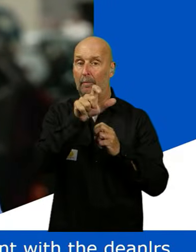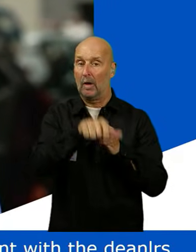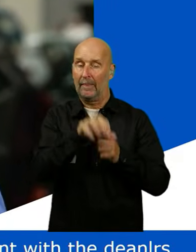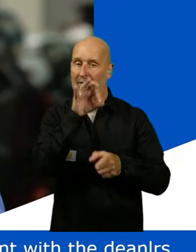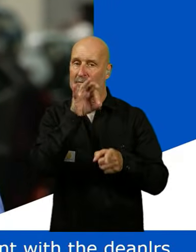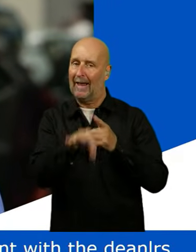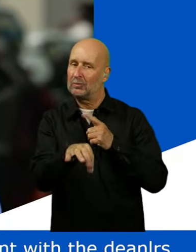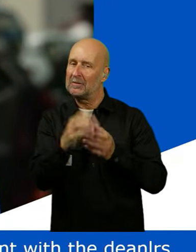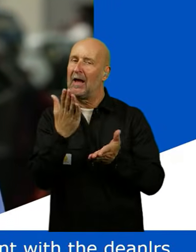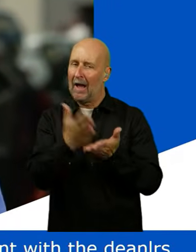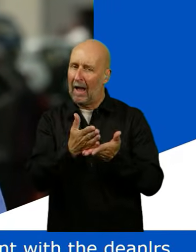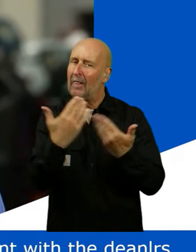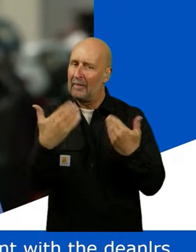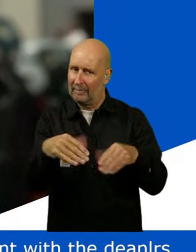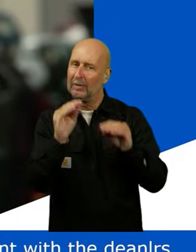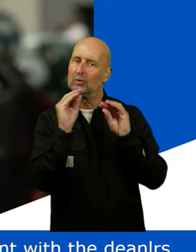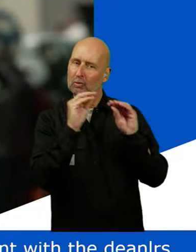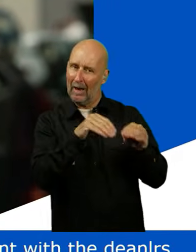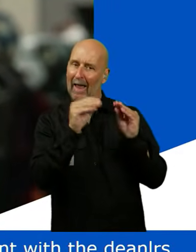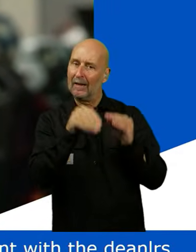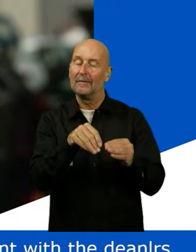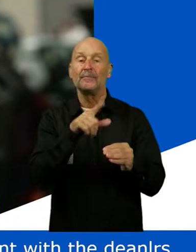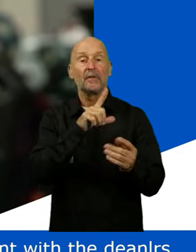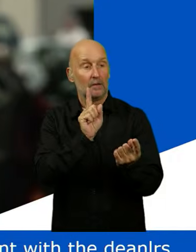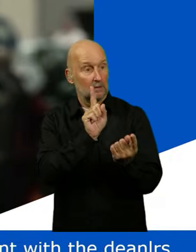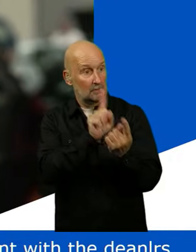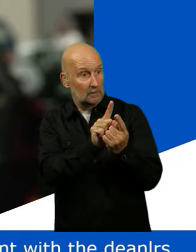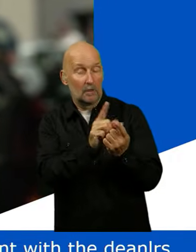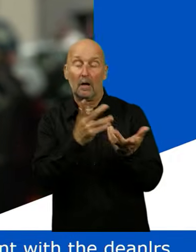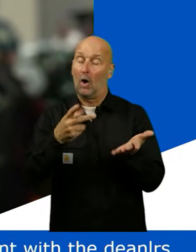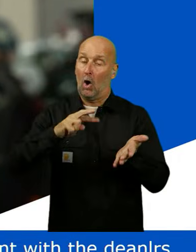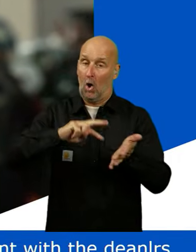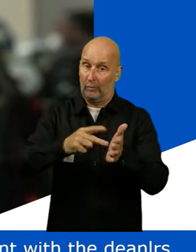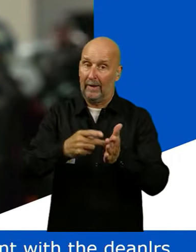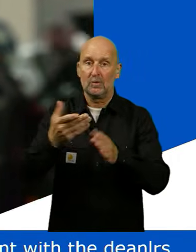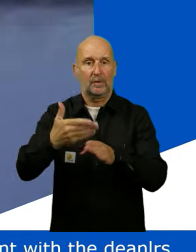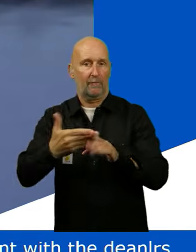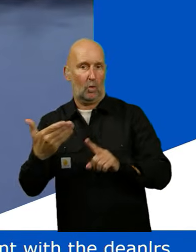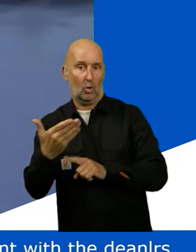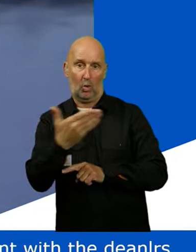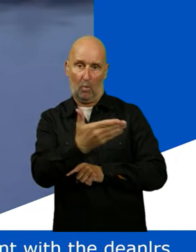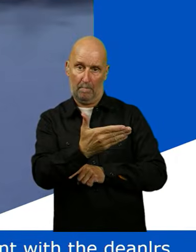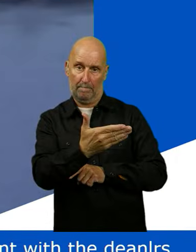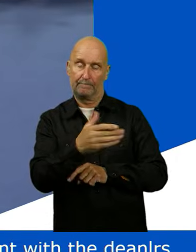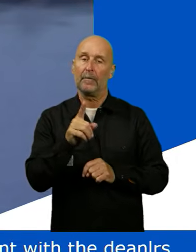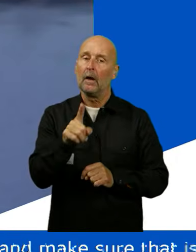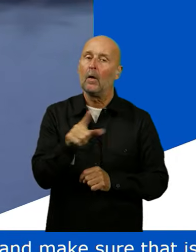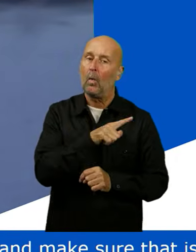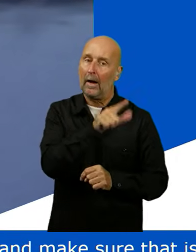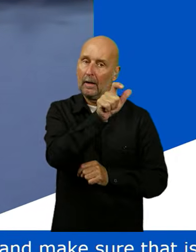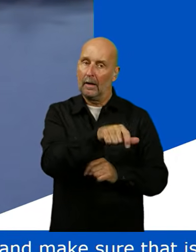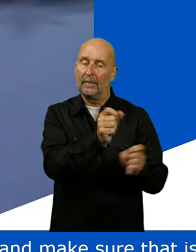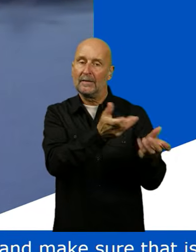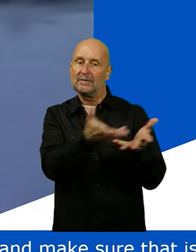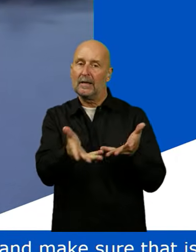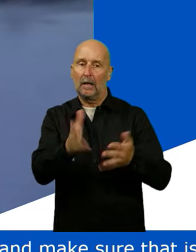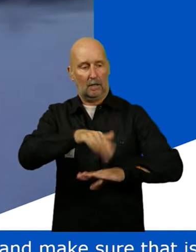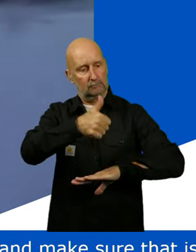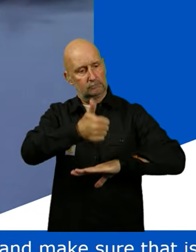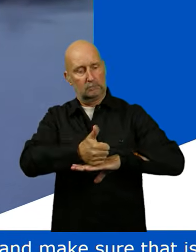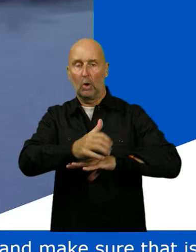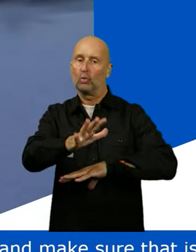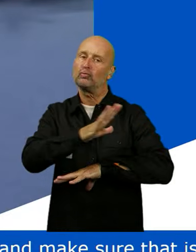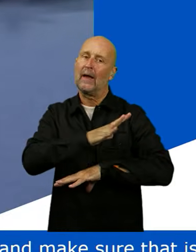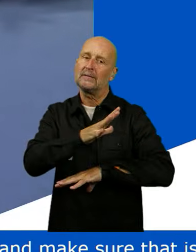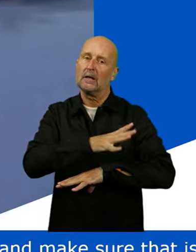specialist to start your journey. Make sure that you try and make sure that is arranged before you go down. They'll also make sure then the dealer can have everything ready for you and